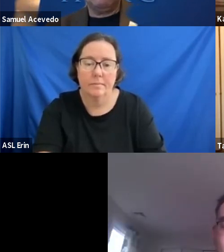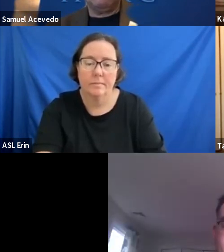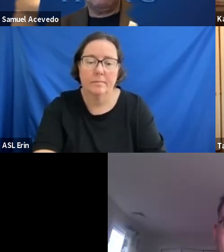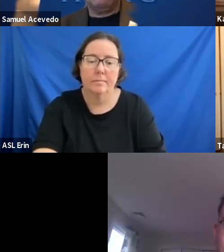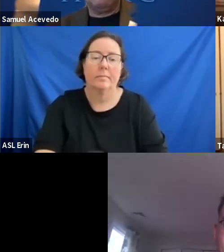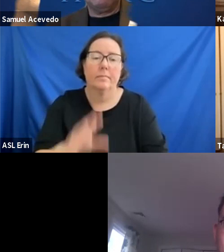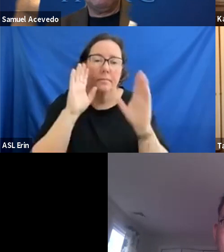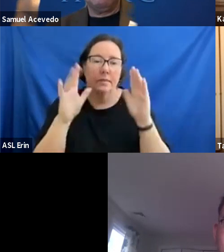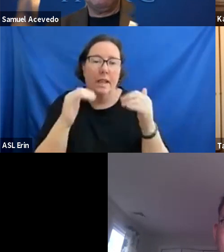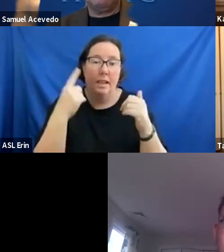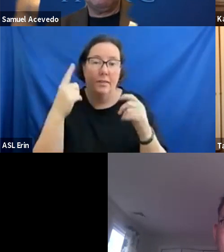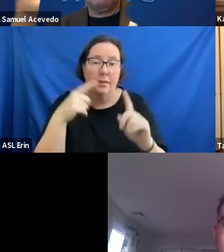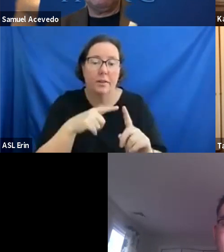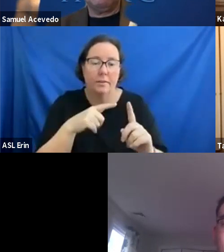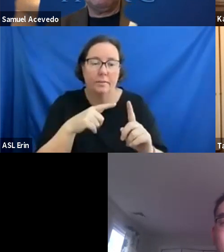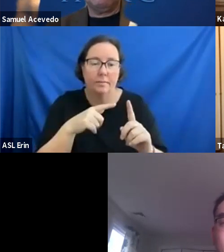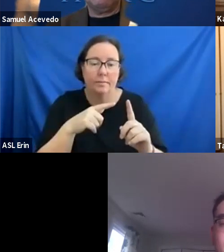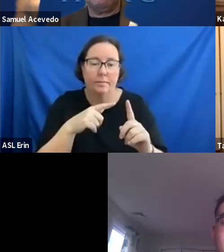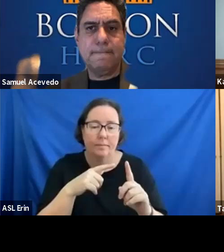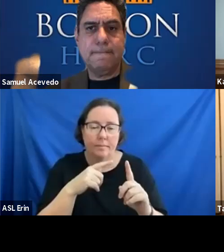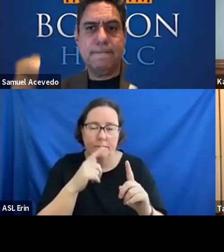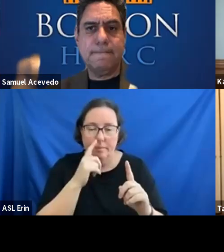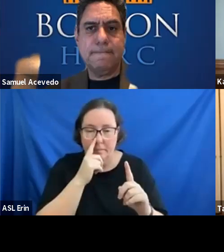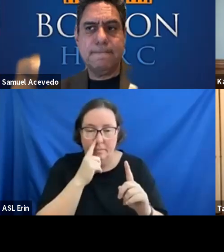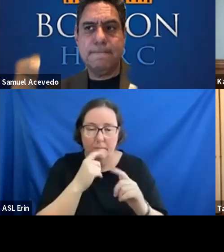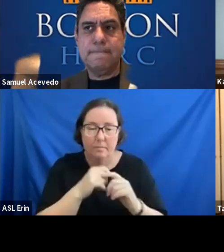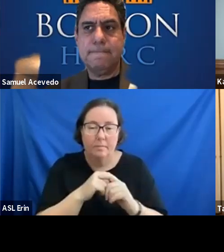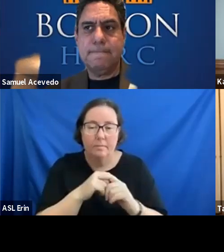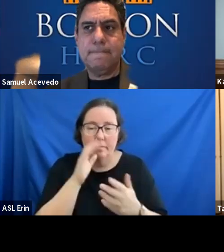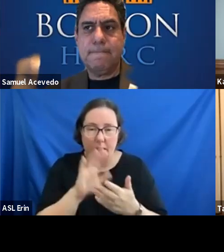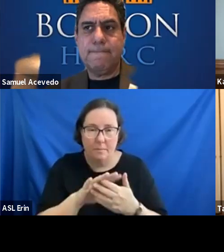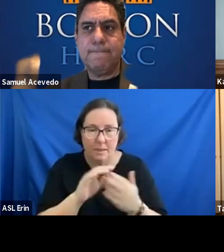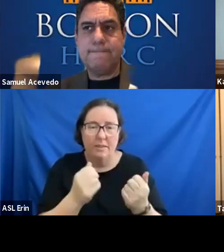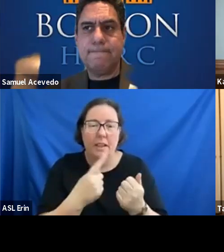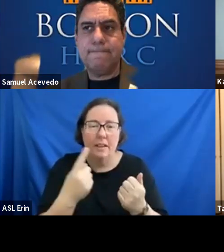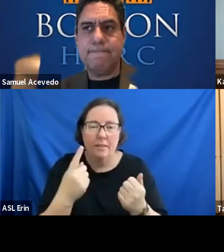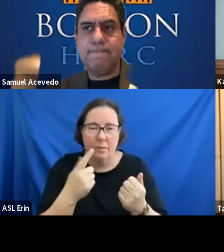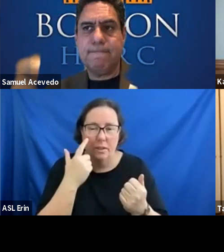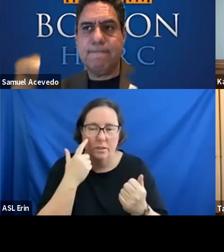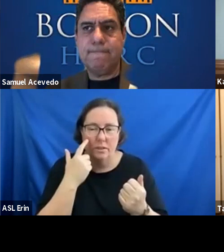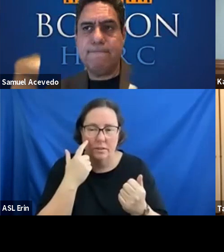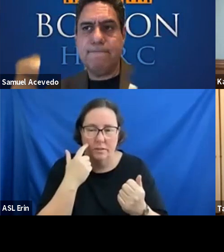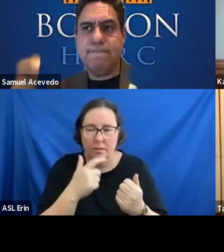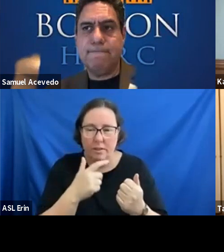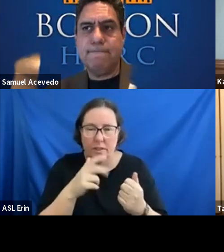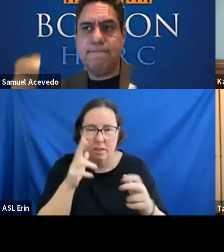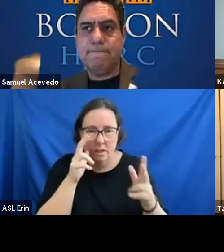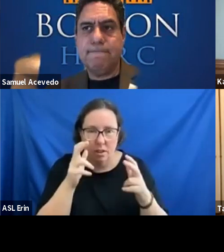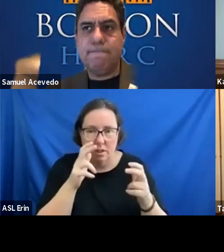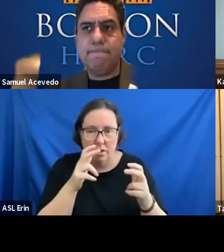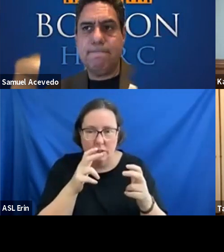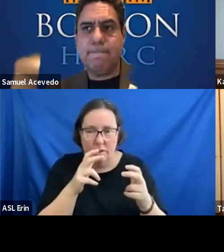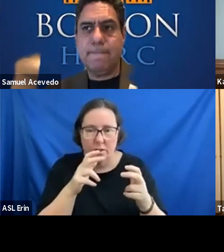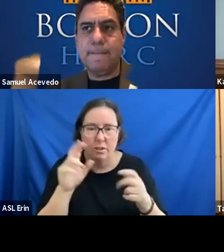Hi, everyone. So I believe everybody recently heard this